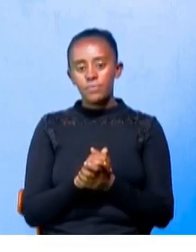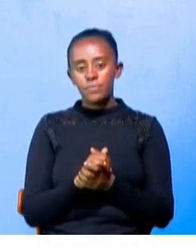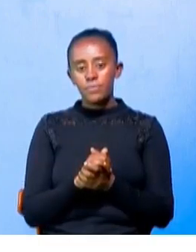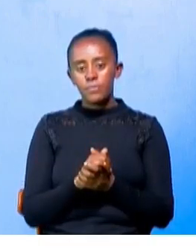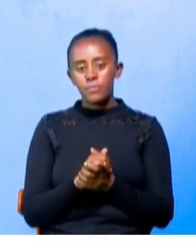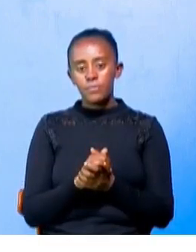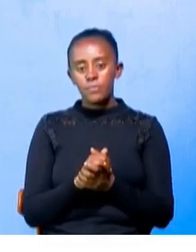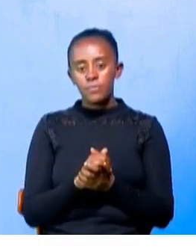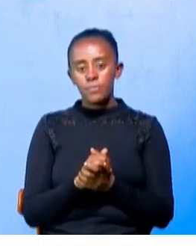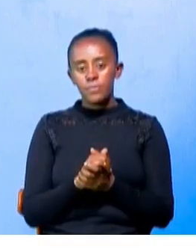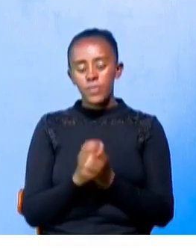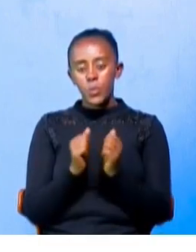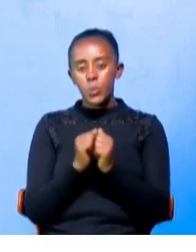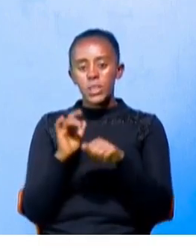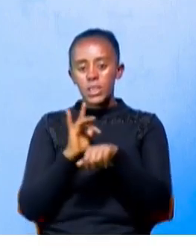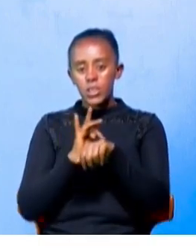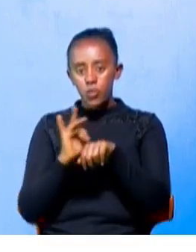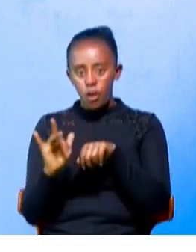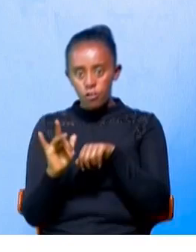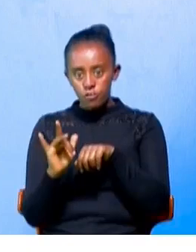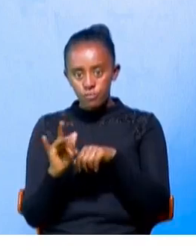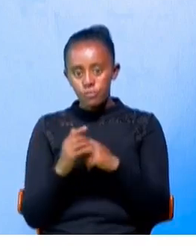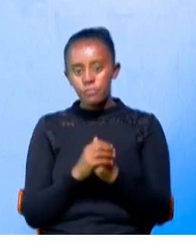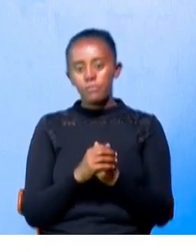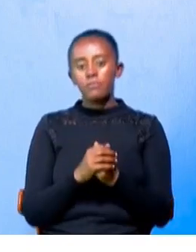with dash